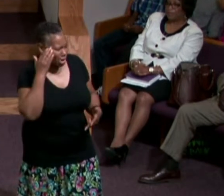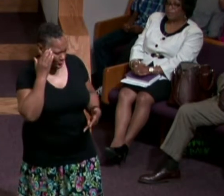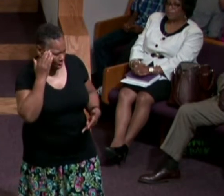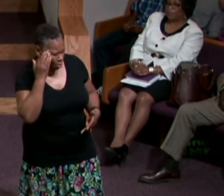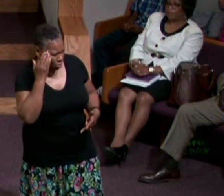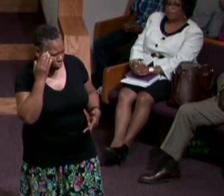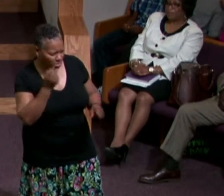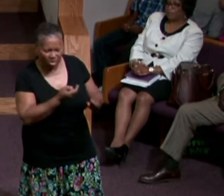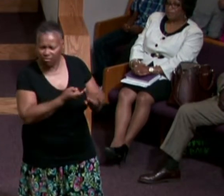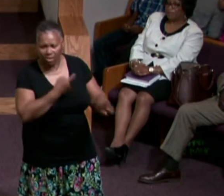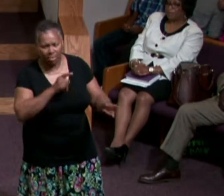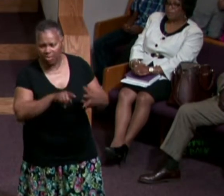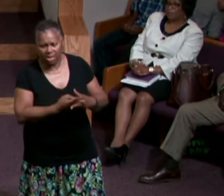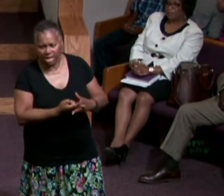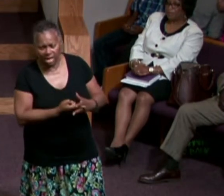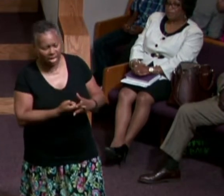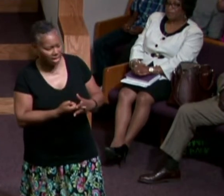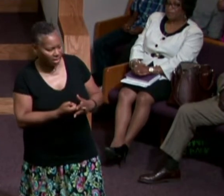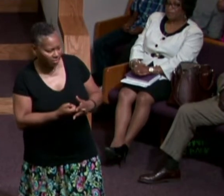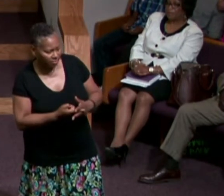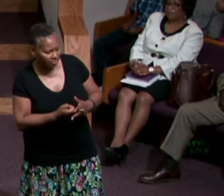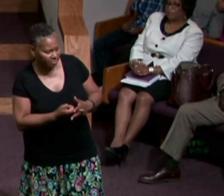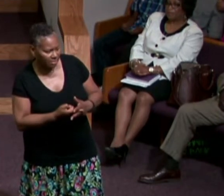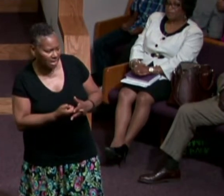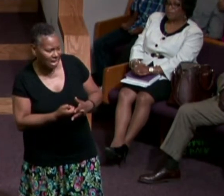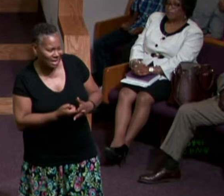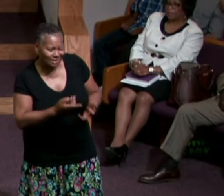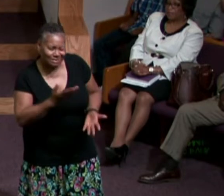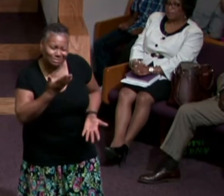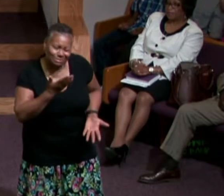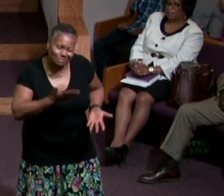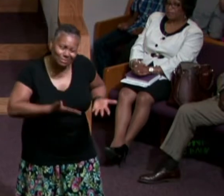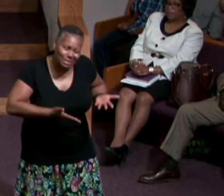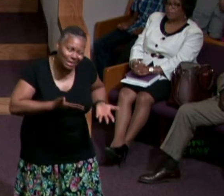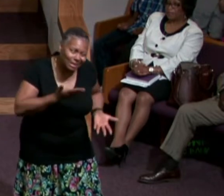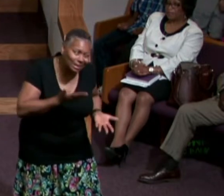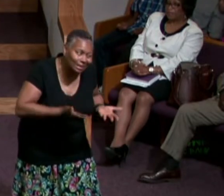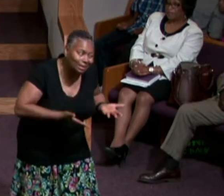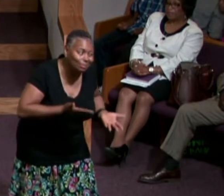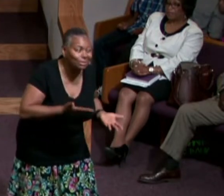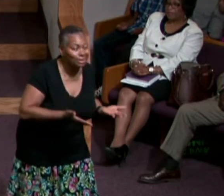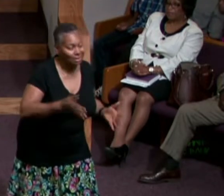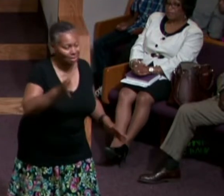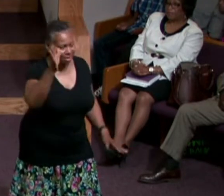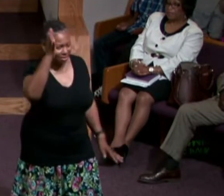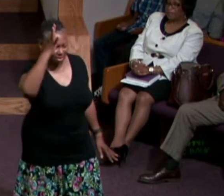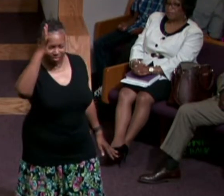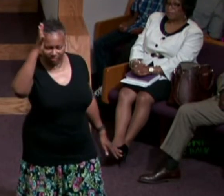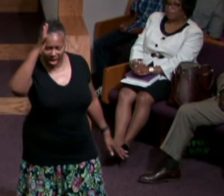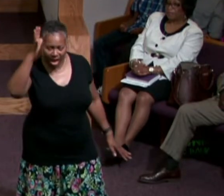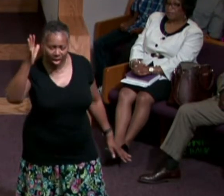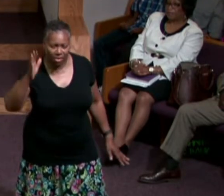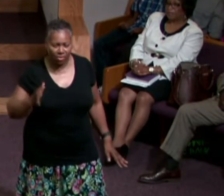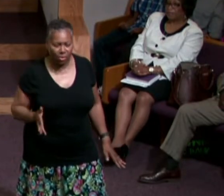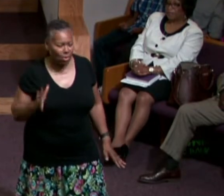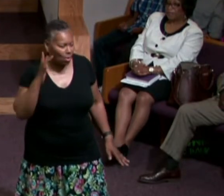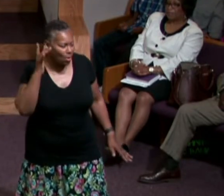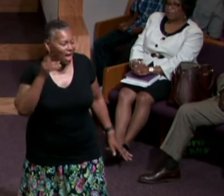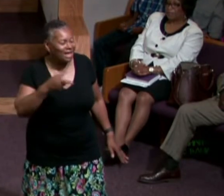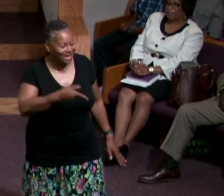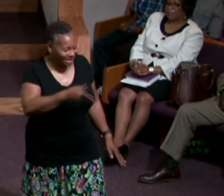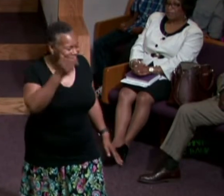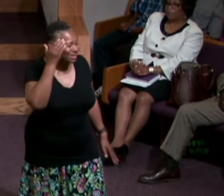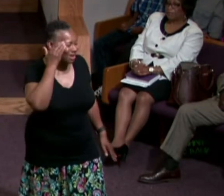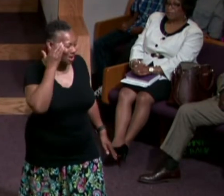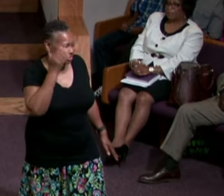the very beginning that there's a potential that he could be the father, because he knows